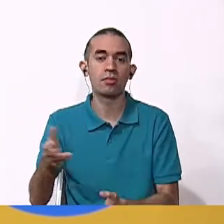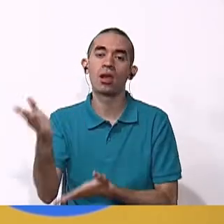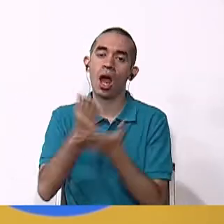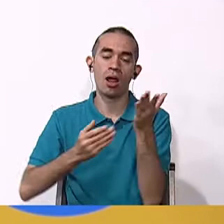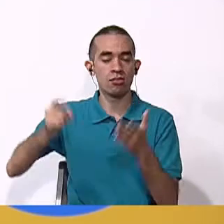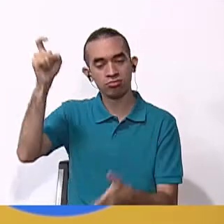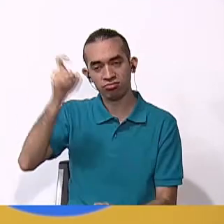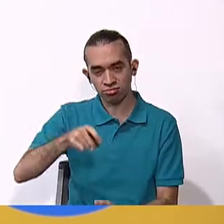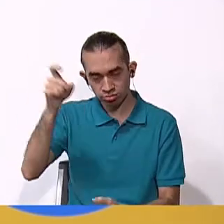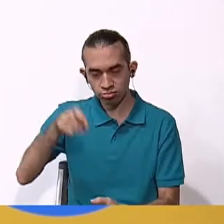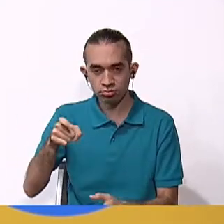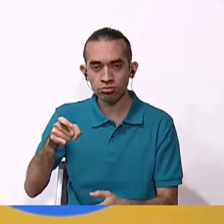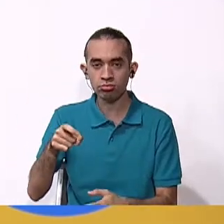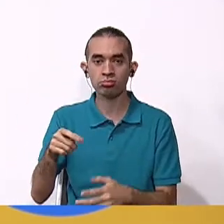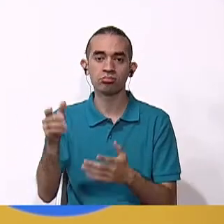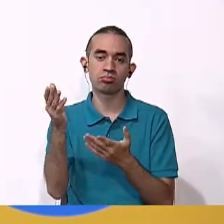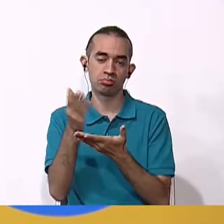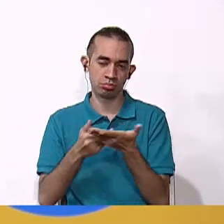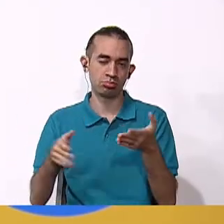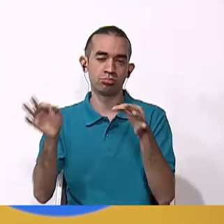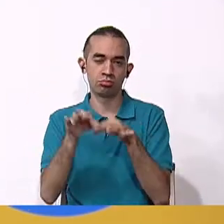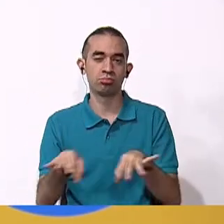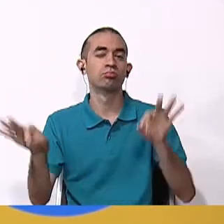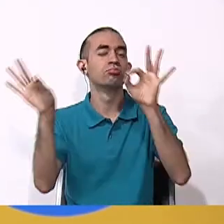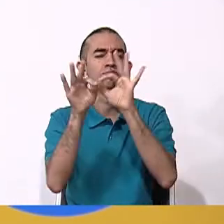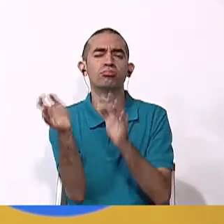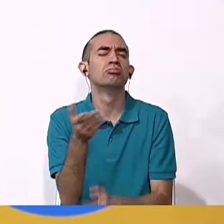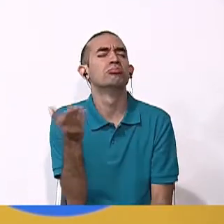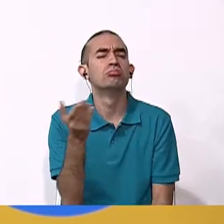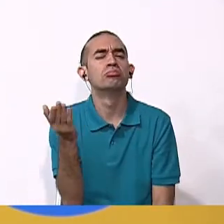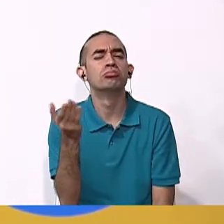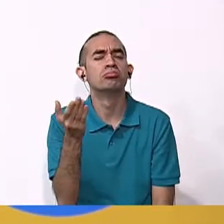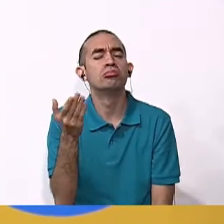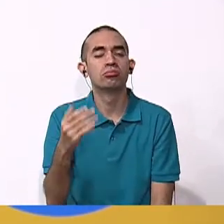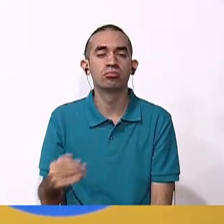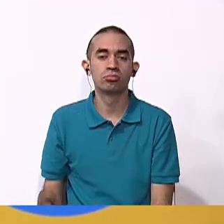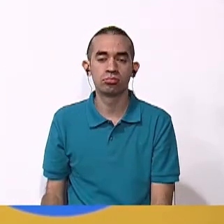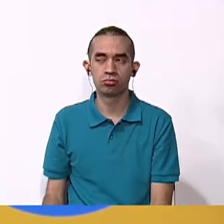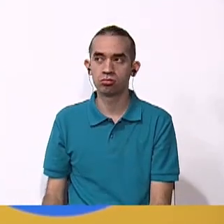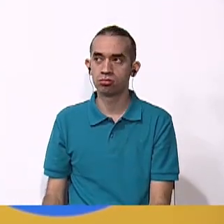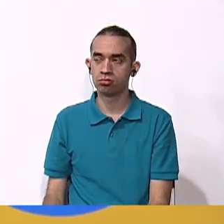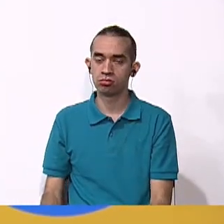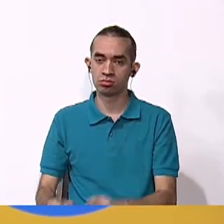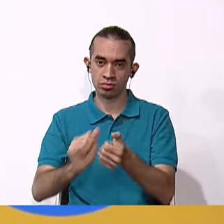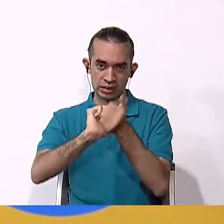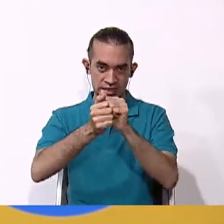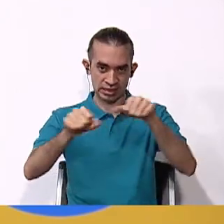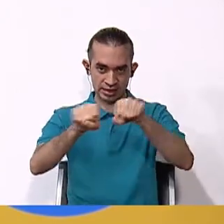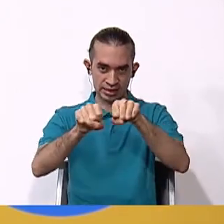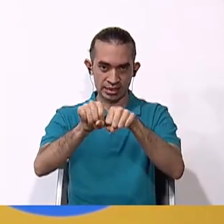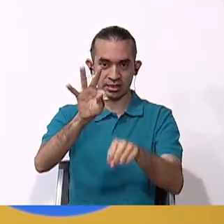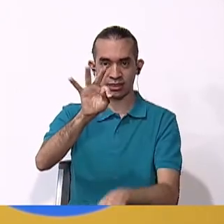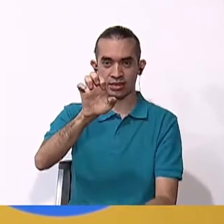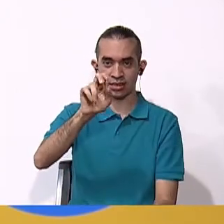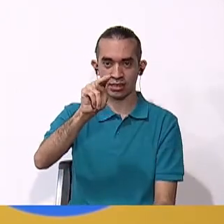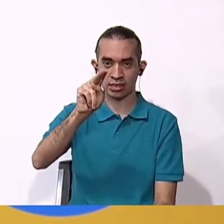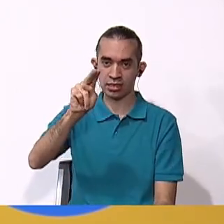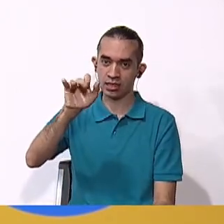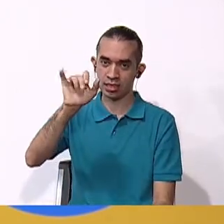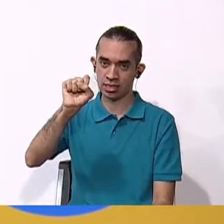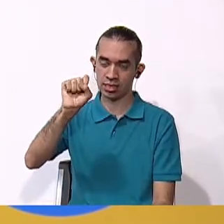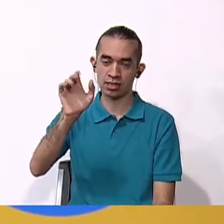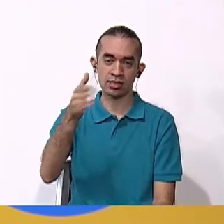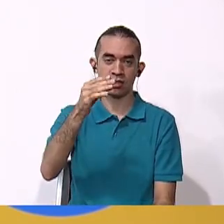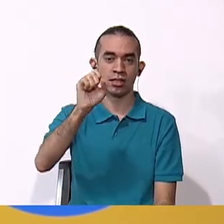some important things. We are going to need tennis shoes. Ah, look.